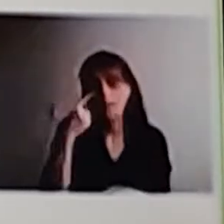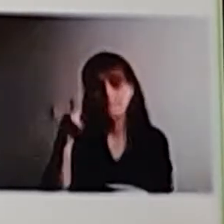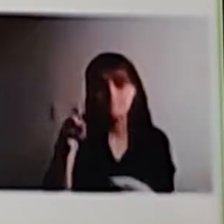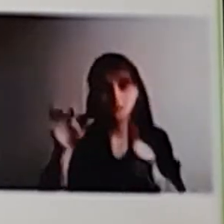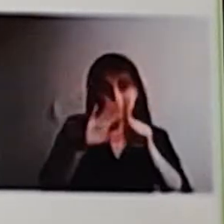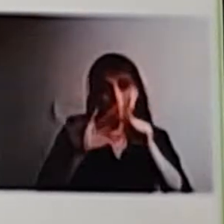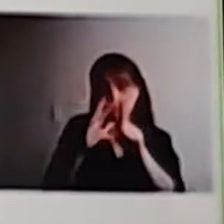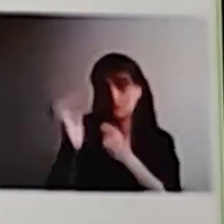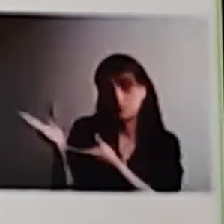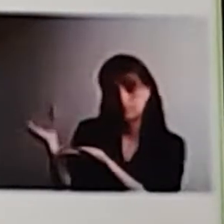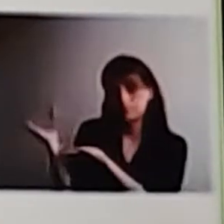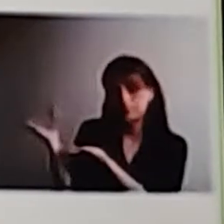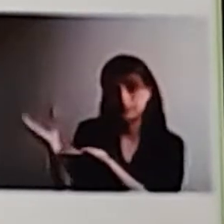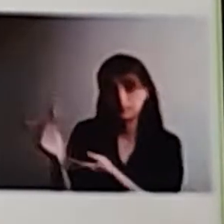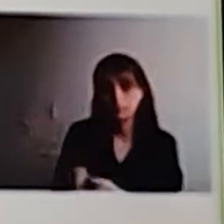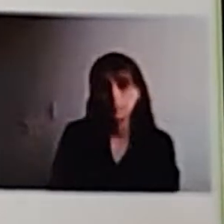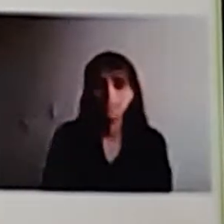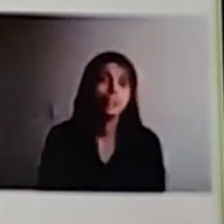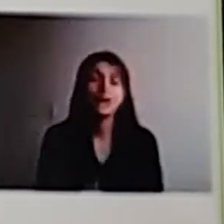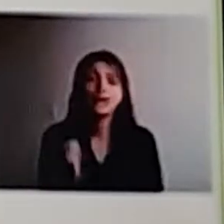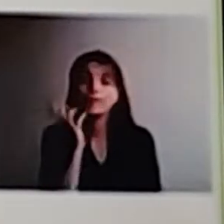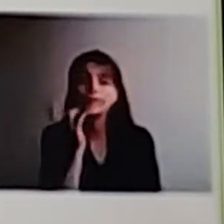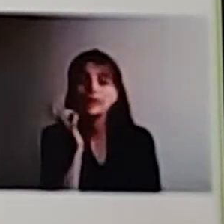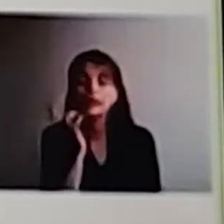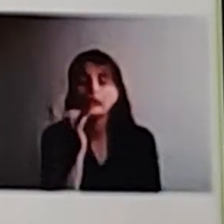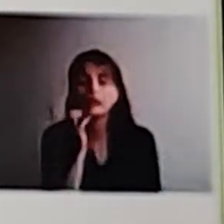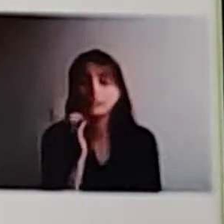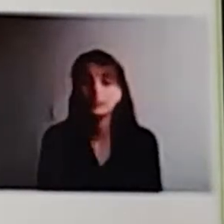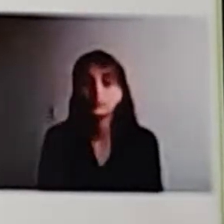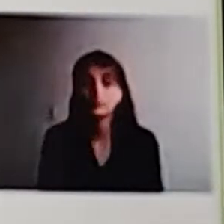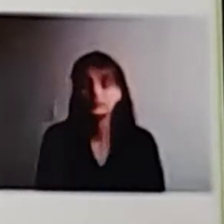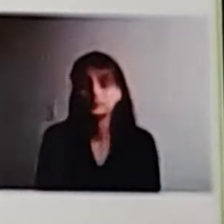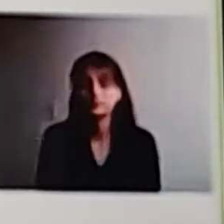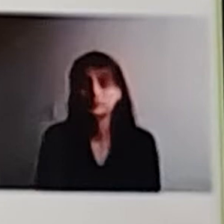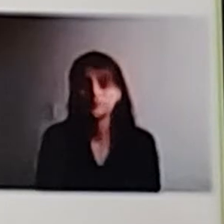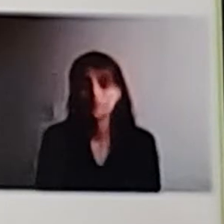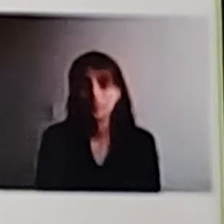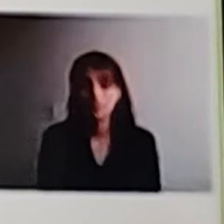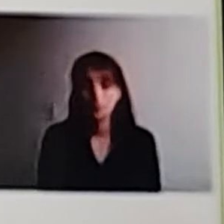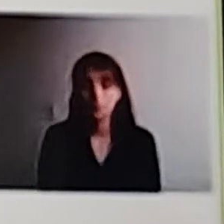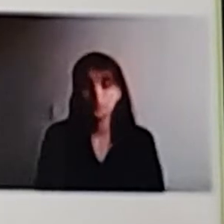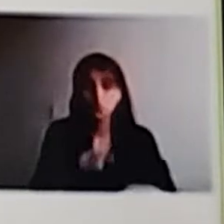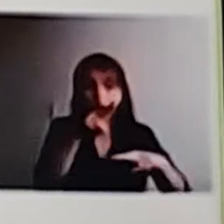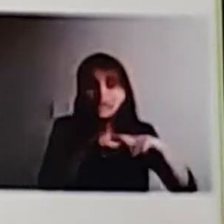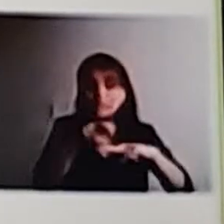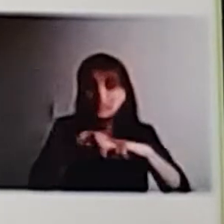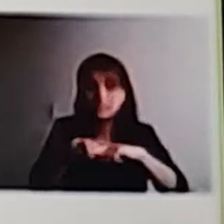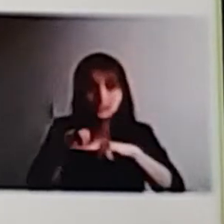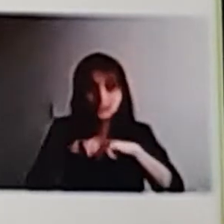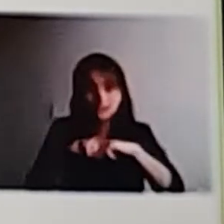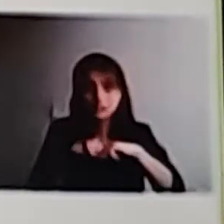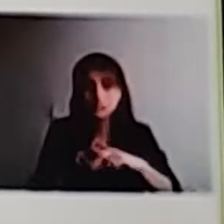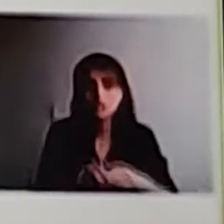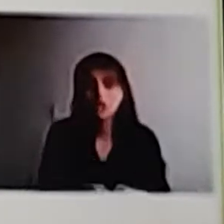is an example of evacuation chair. As you see, it was hanging in the wall. Now he'll open